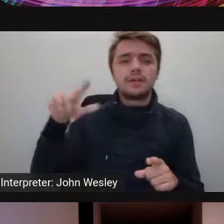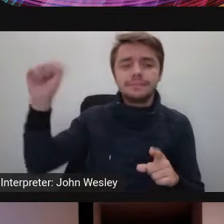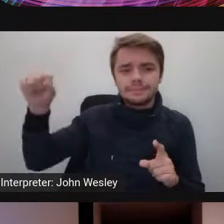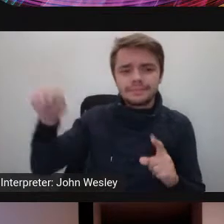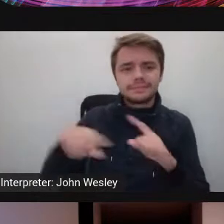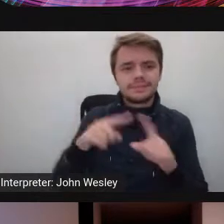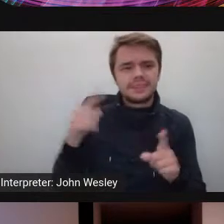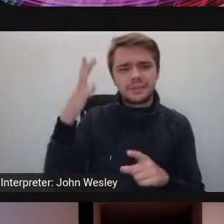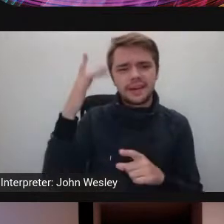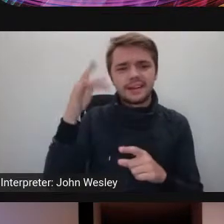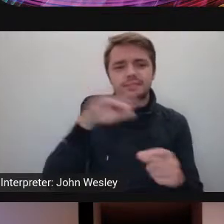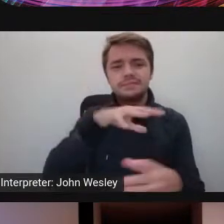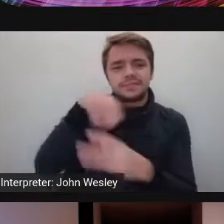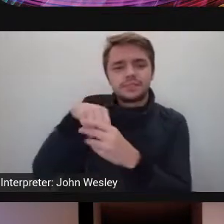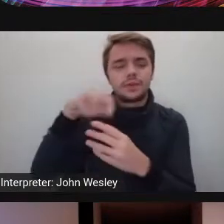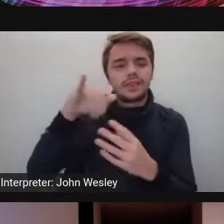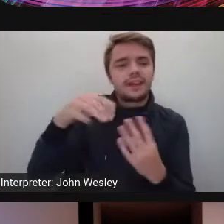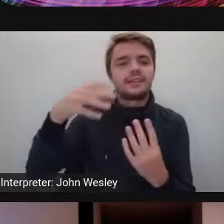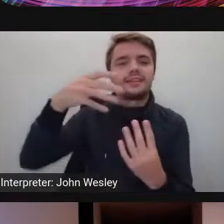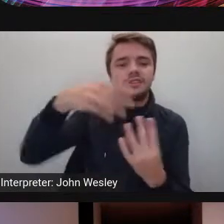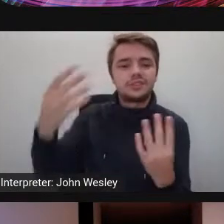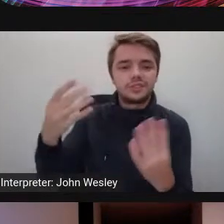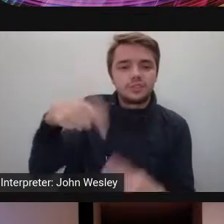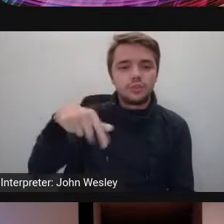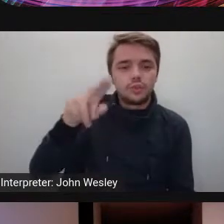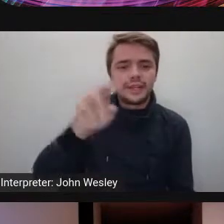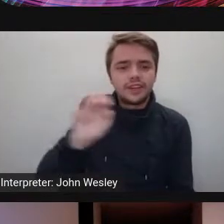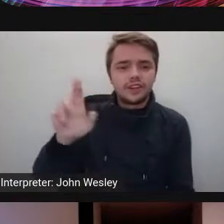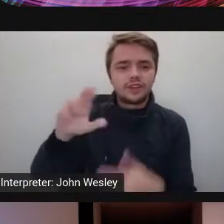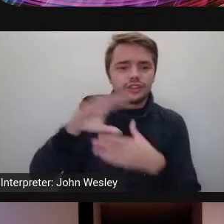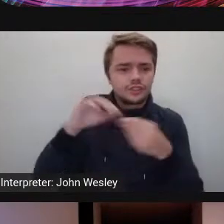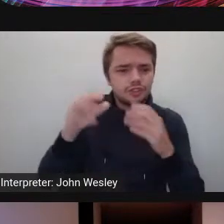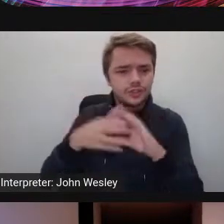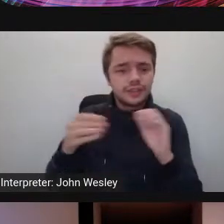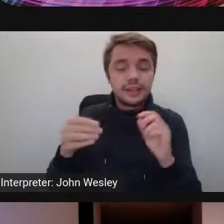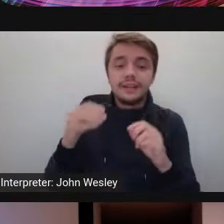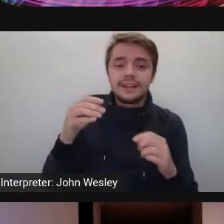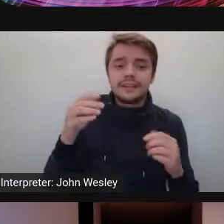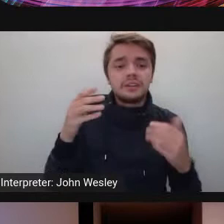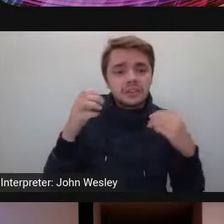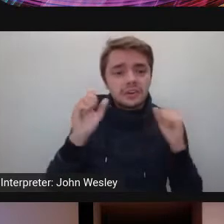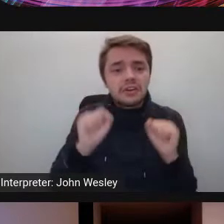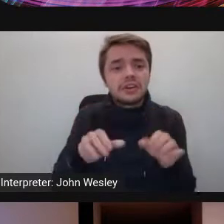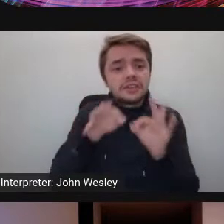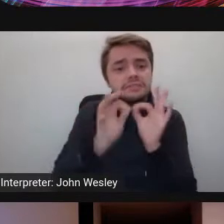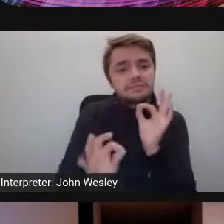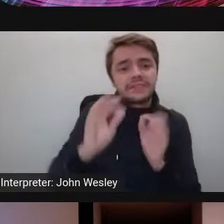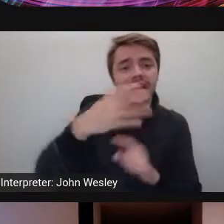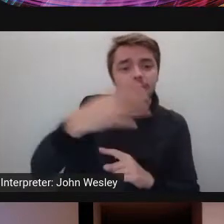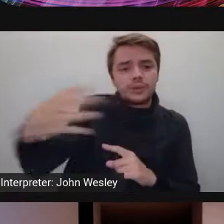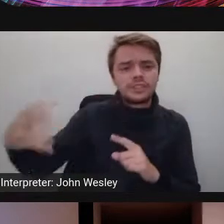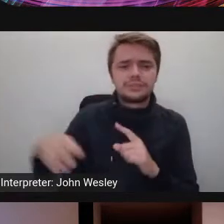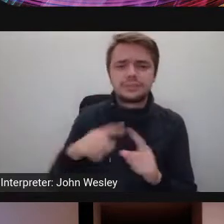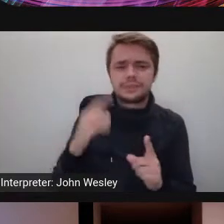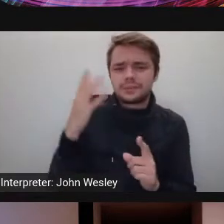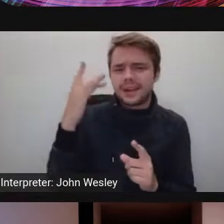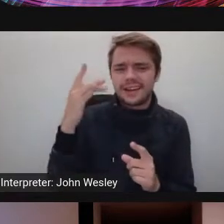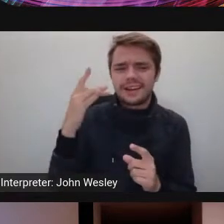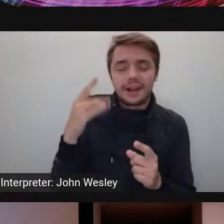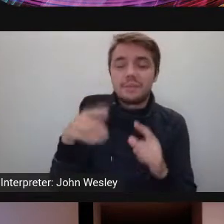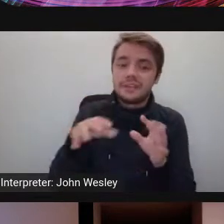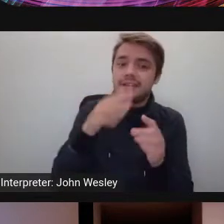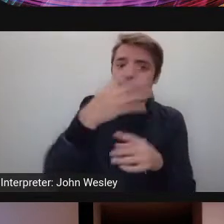been just an immigration story, and that would be a lot already. So, because it was important to